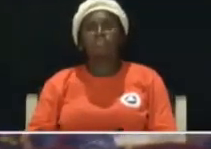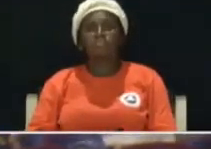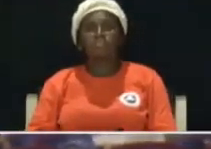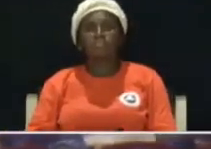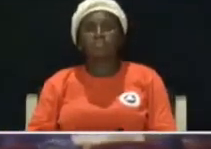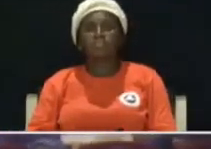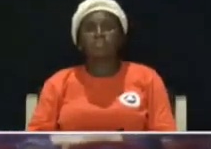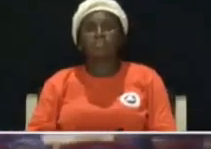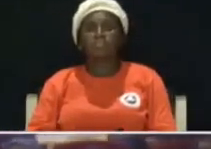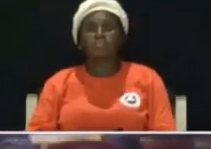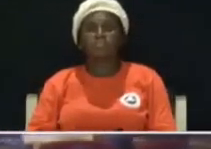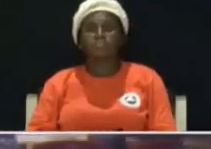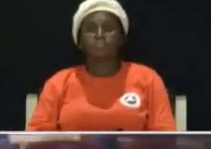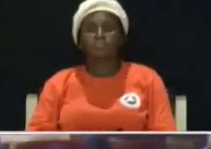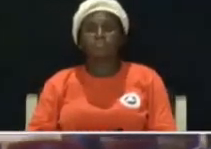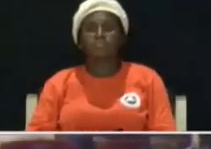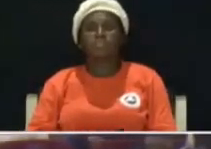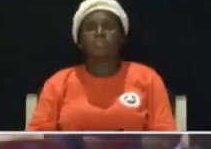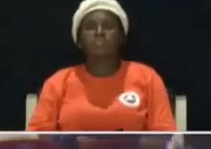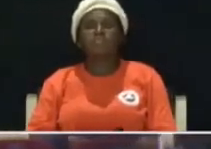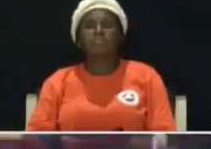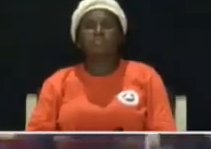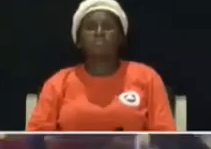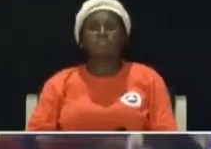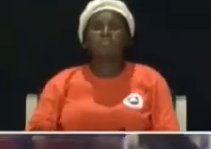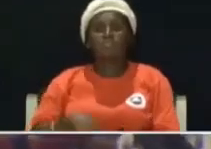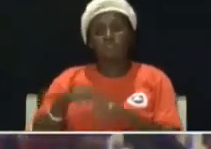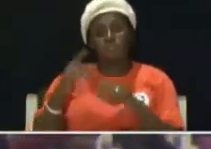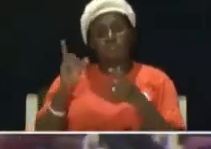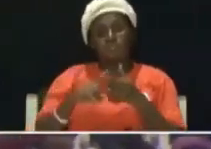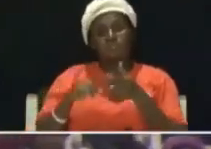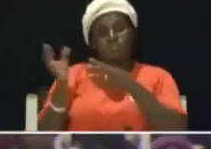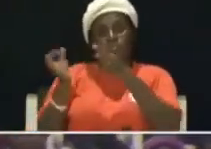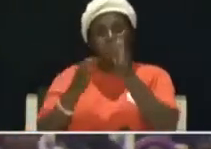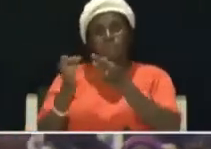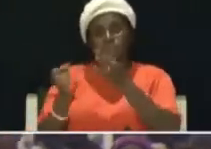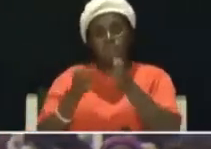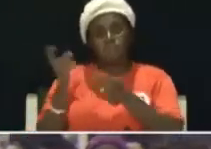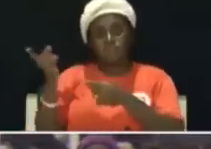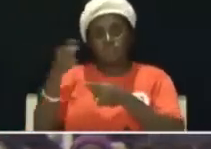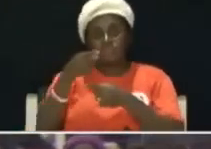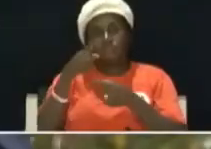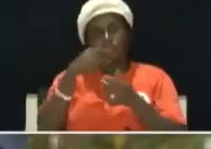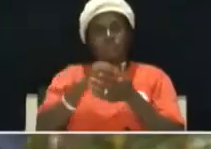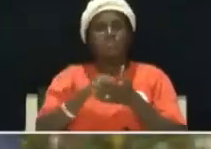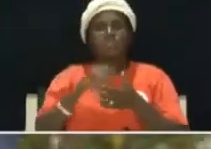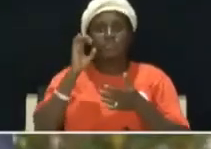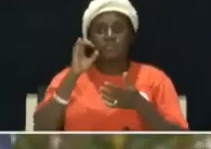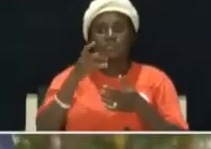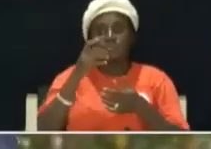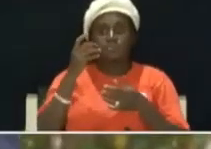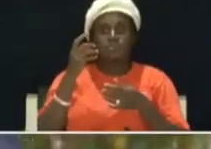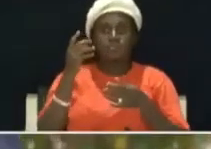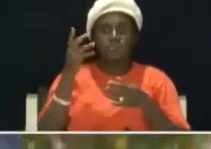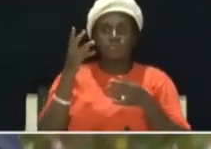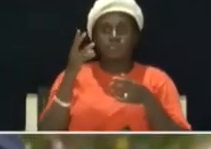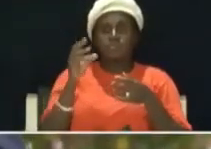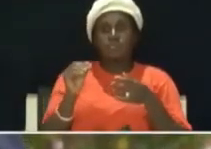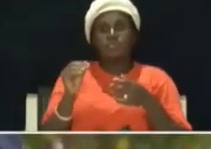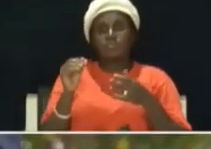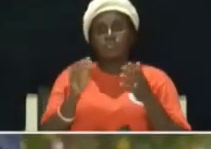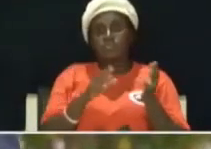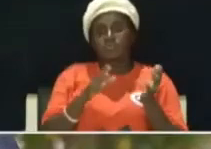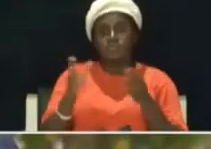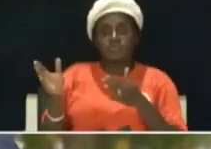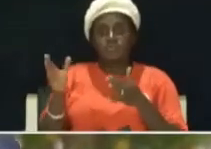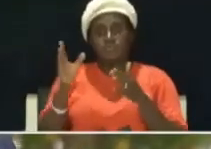Just to translate the testimony, he said that he was fasting towards the end of 2023 and he developed